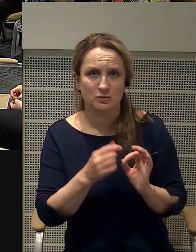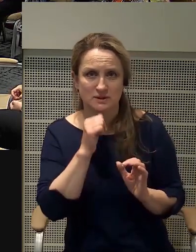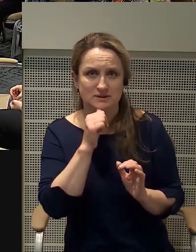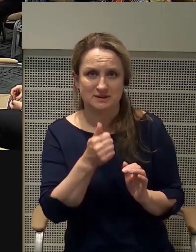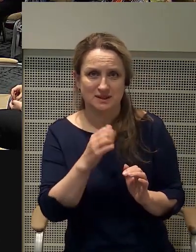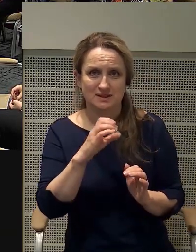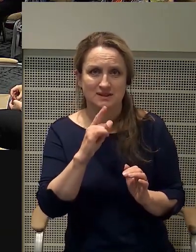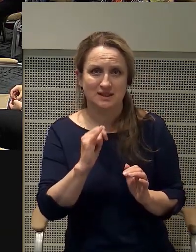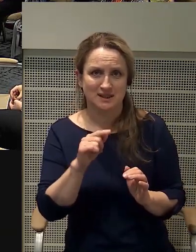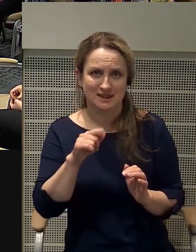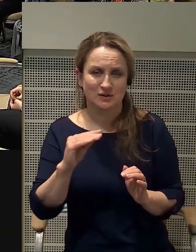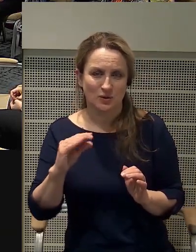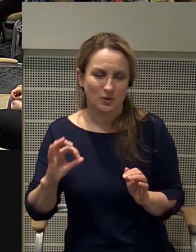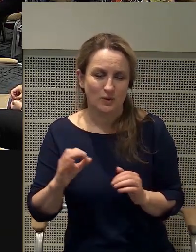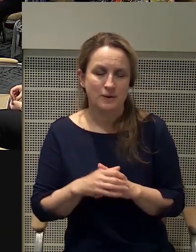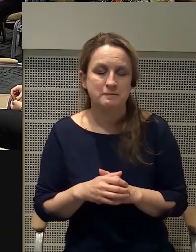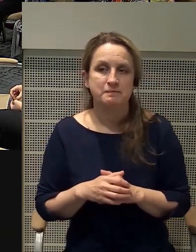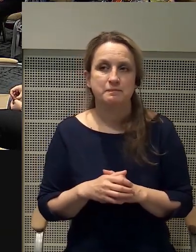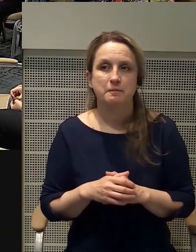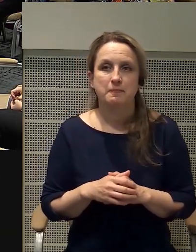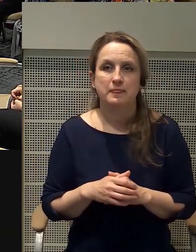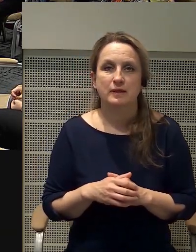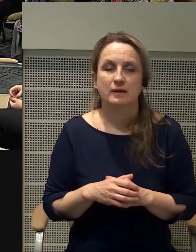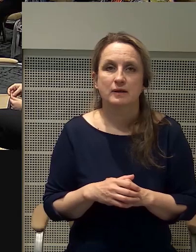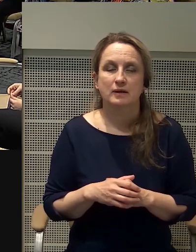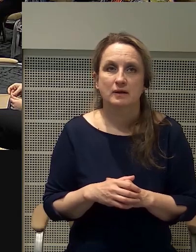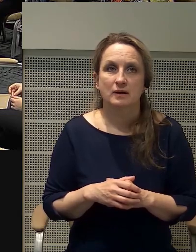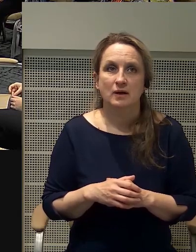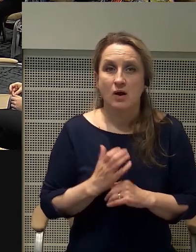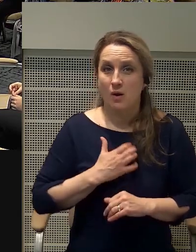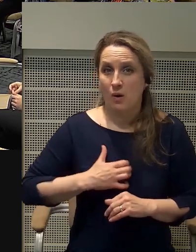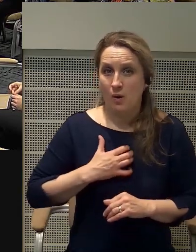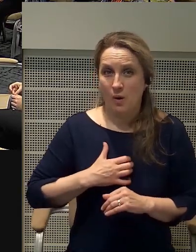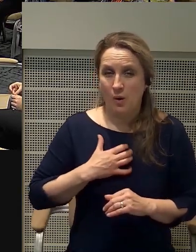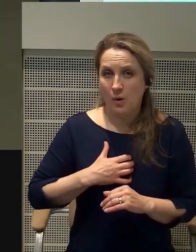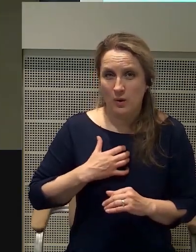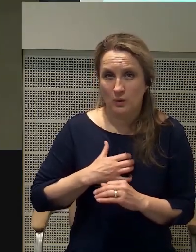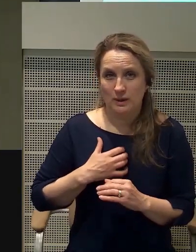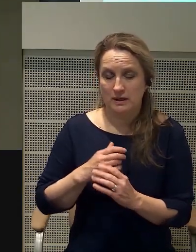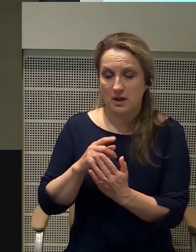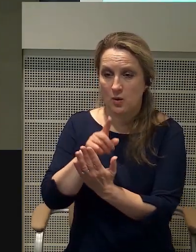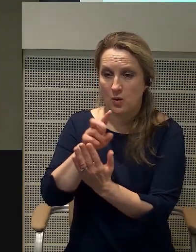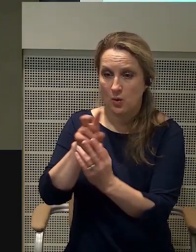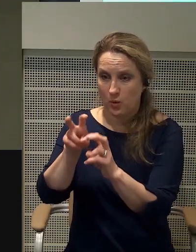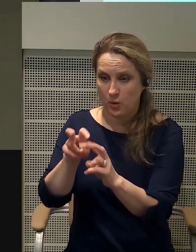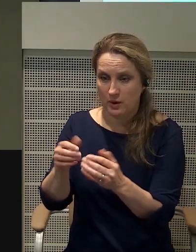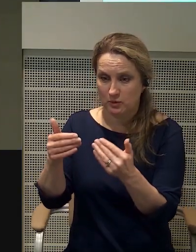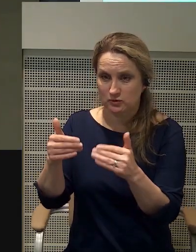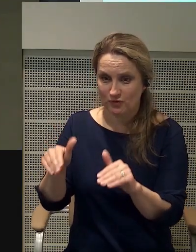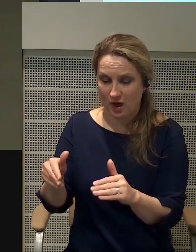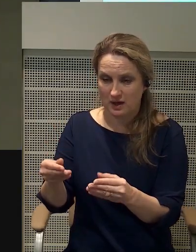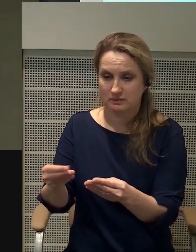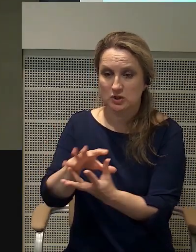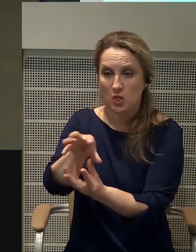new treatments, if there's a new treatment available that clearly demonstrates an improved quality of life, it's a very strong